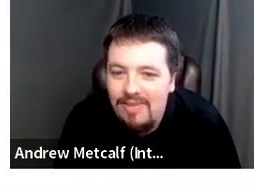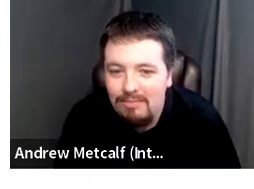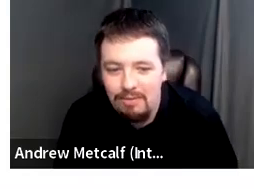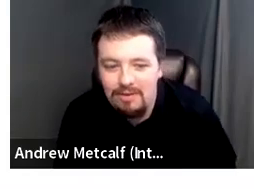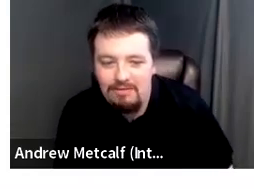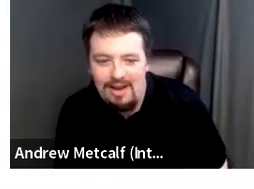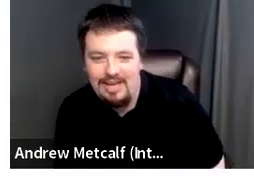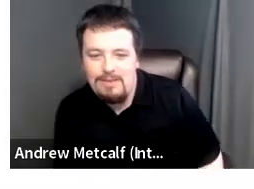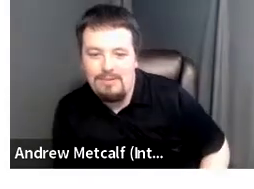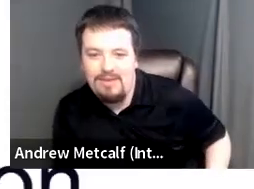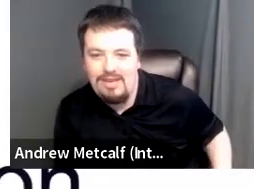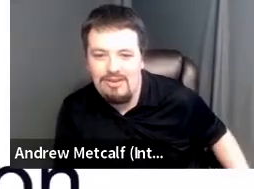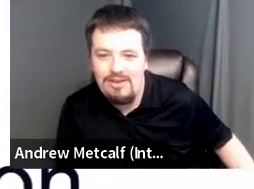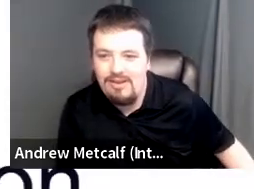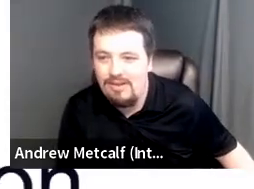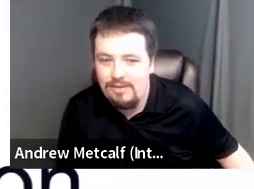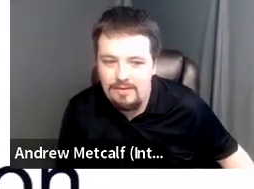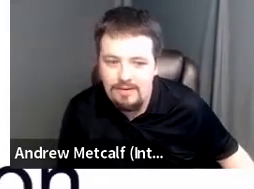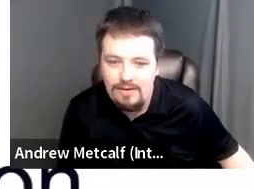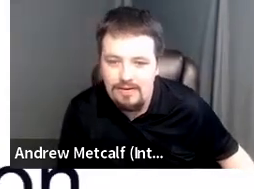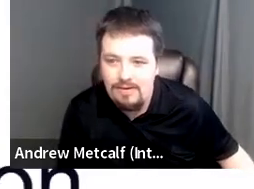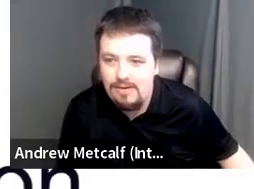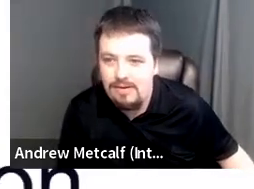wave, that's perfectly fine to get people's attention.